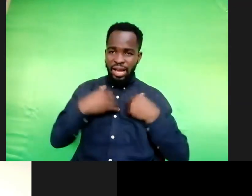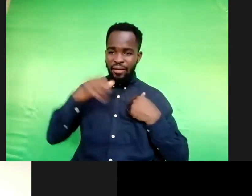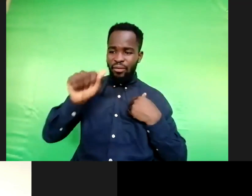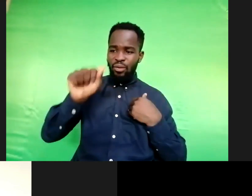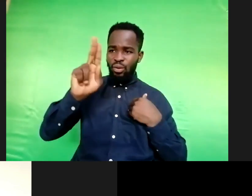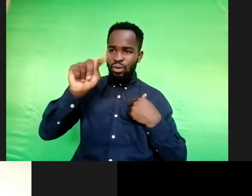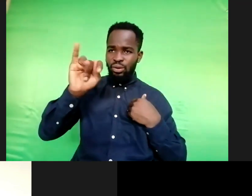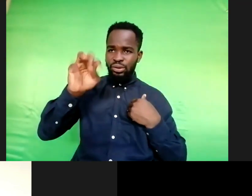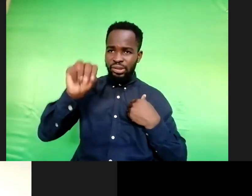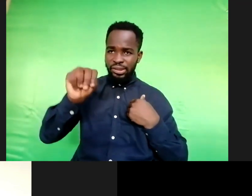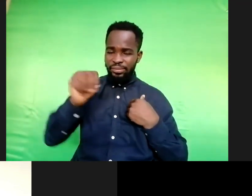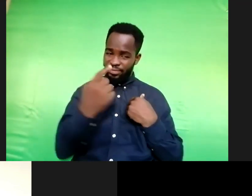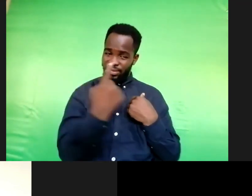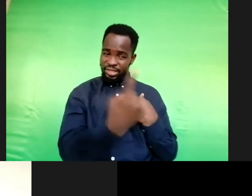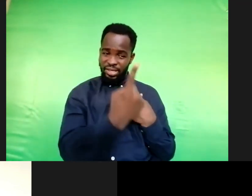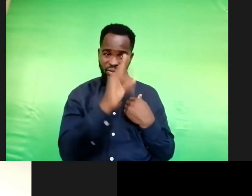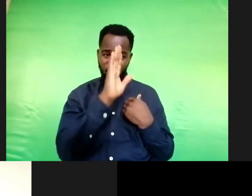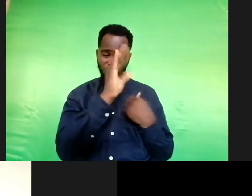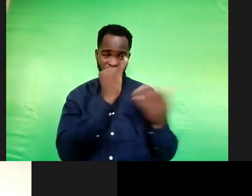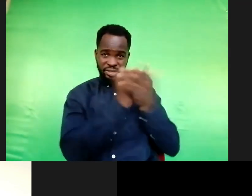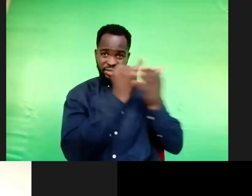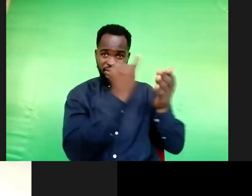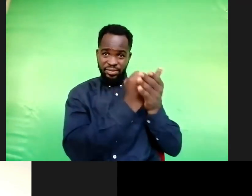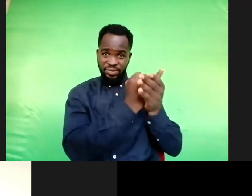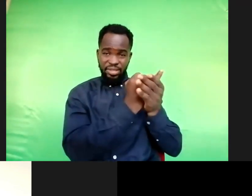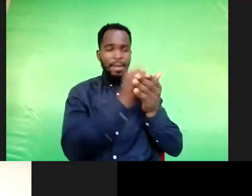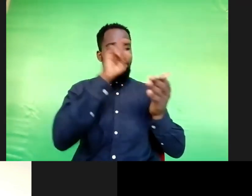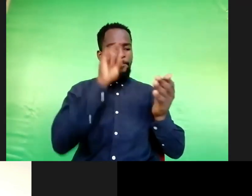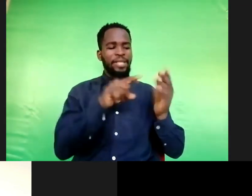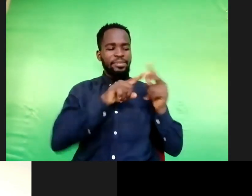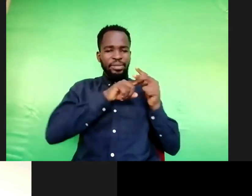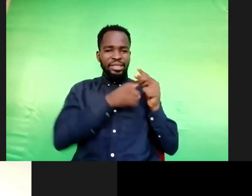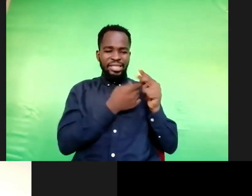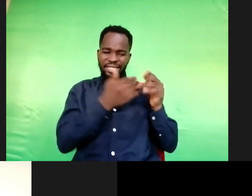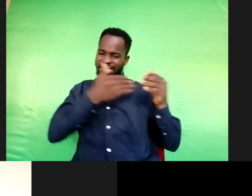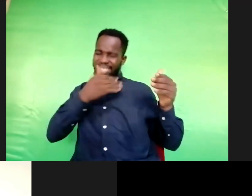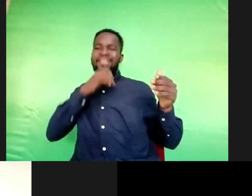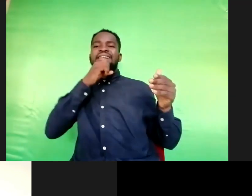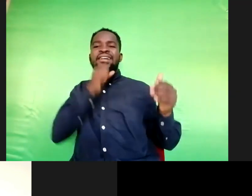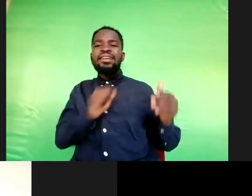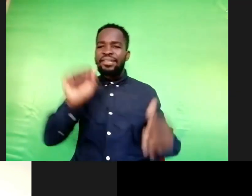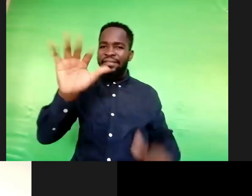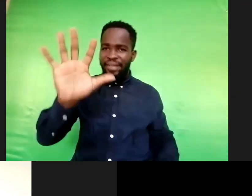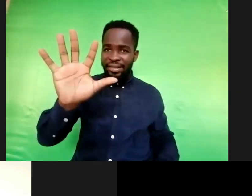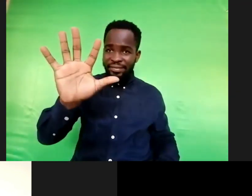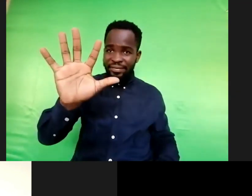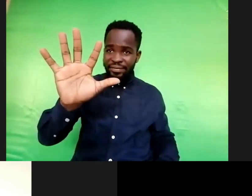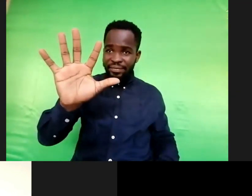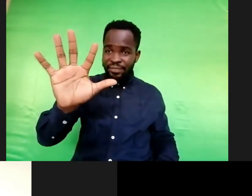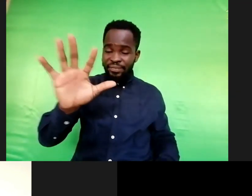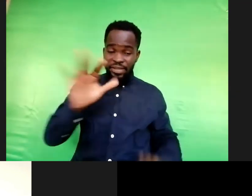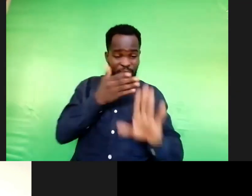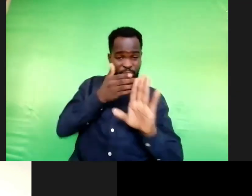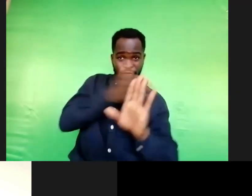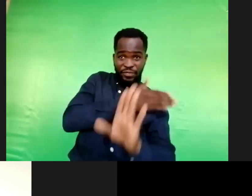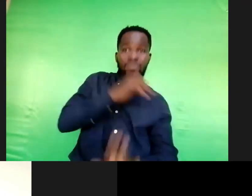the intervention has begun before the age of 5. If the intervention has begun before the age of 5, there